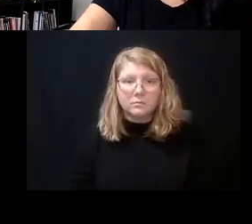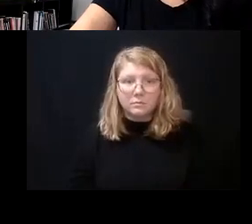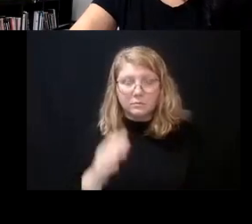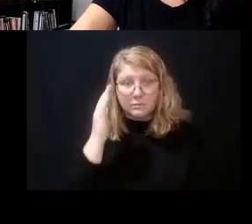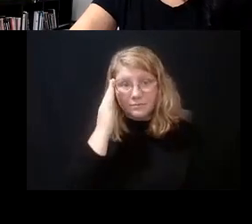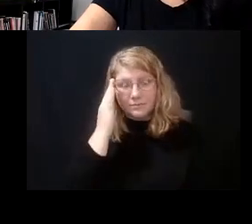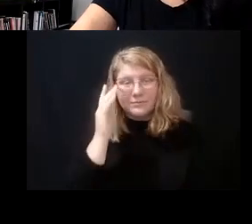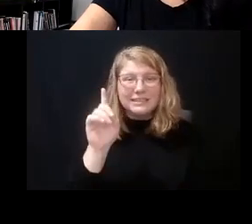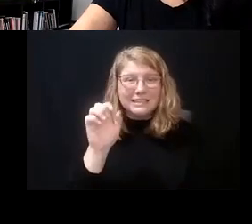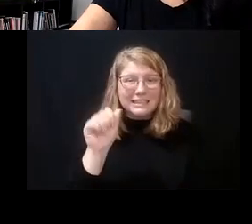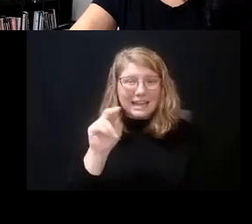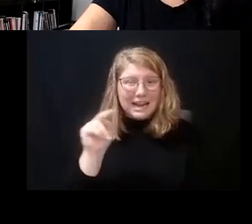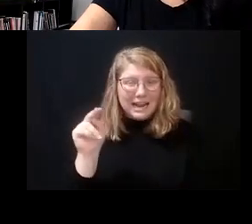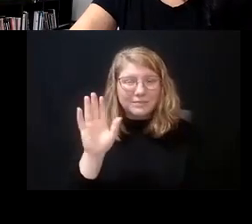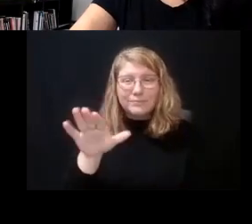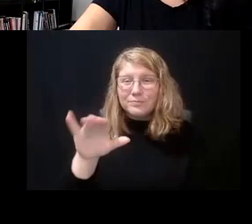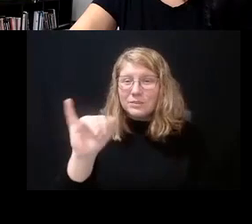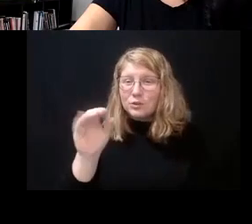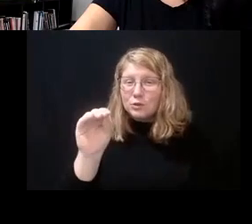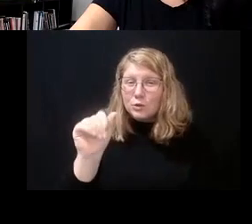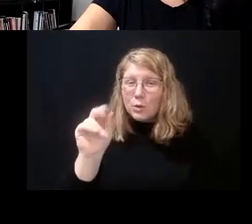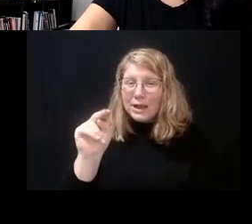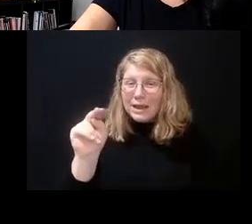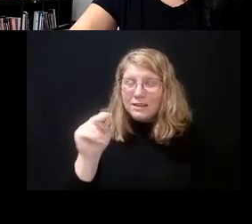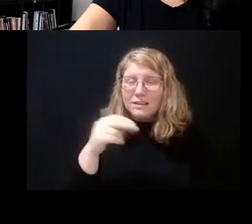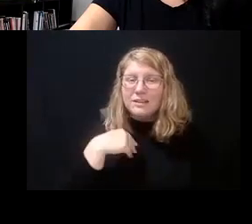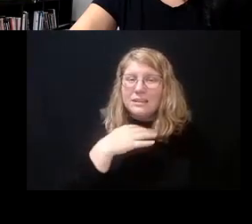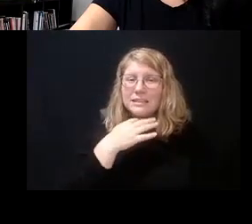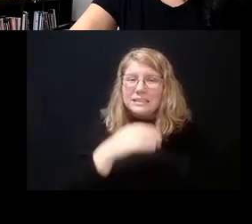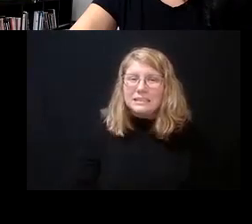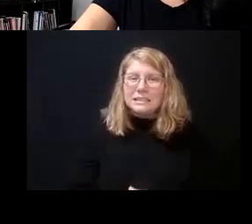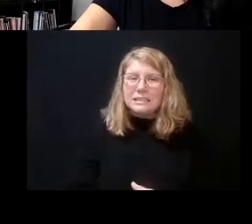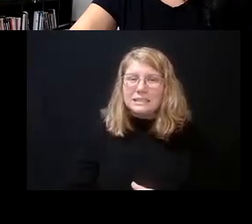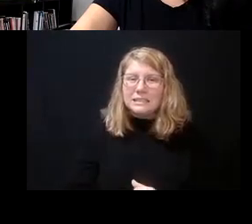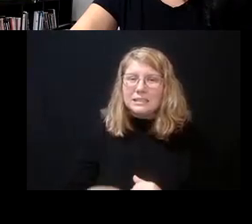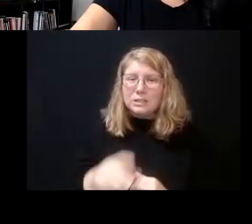Joe, I was kind of wondering about maybe doing the next slide and then taking a break. Does that sound okay?